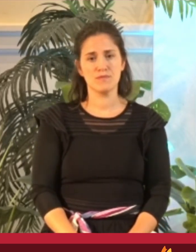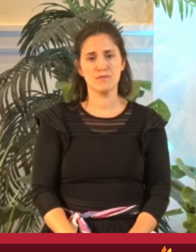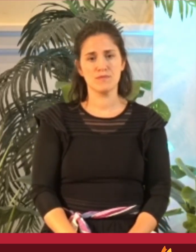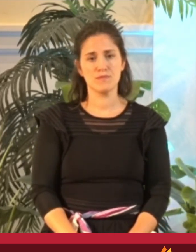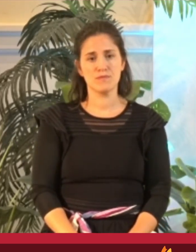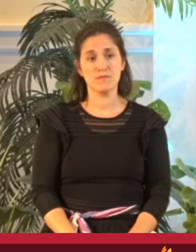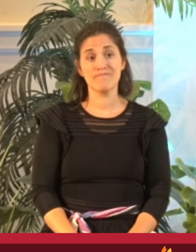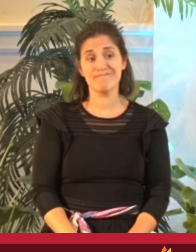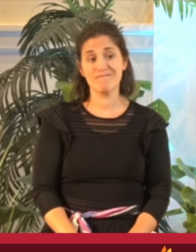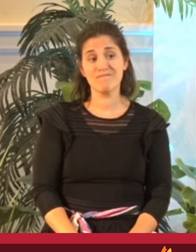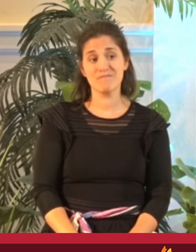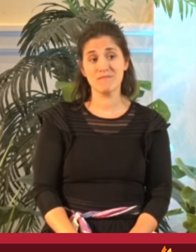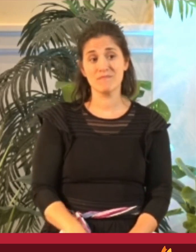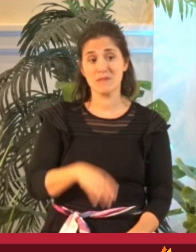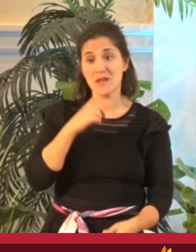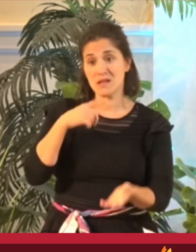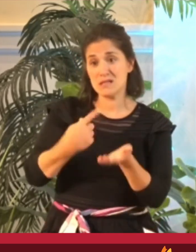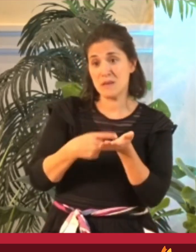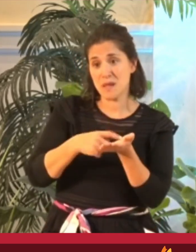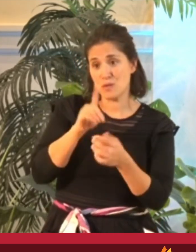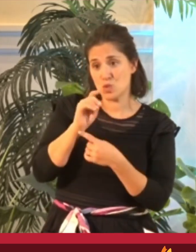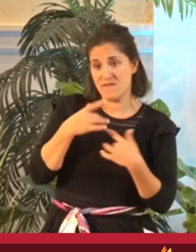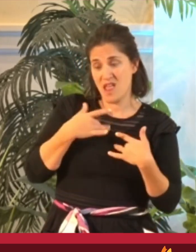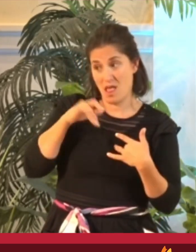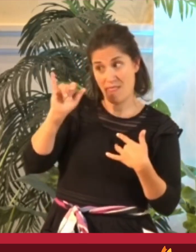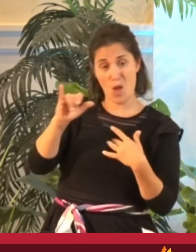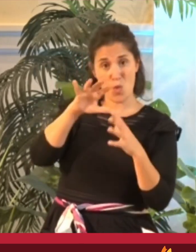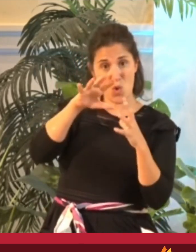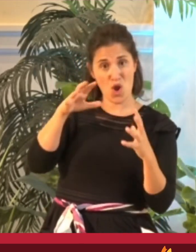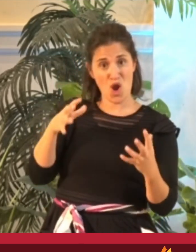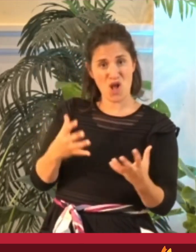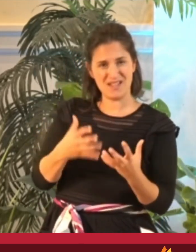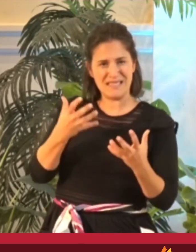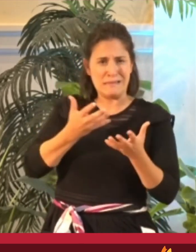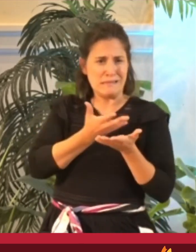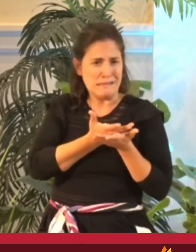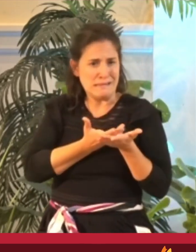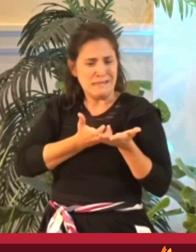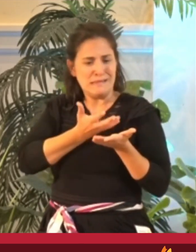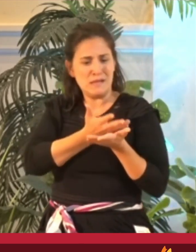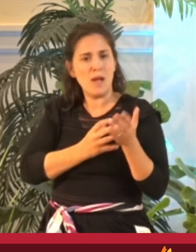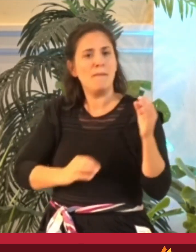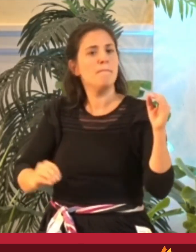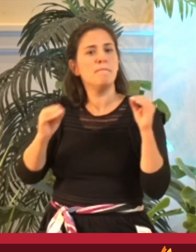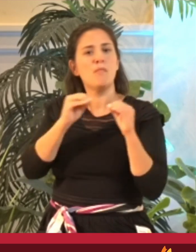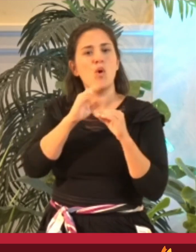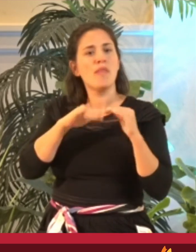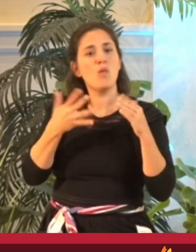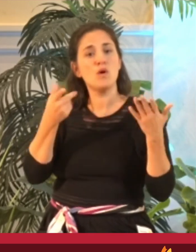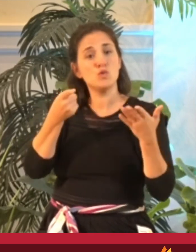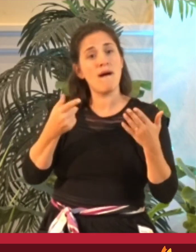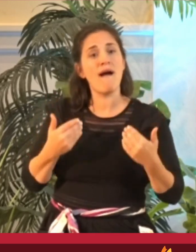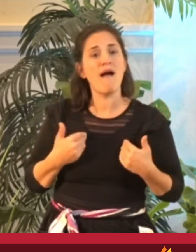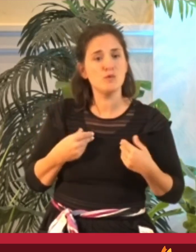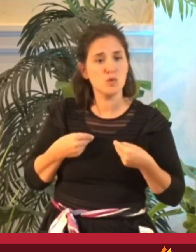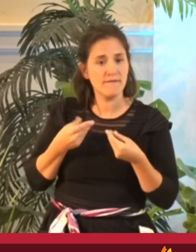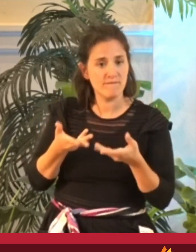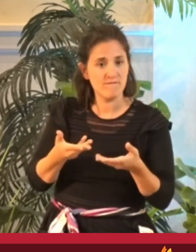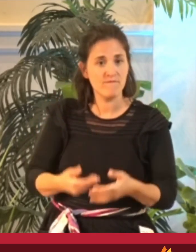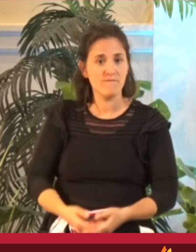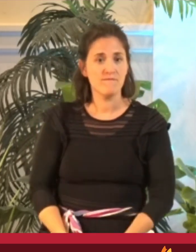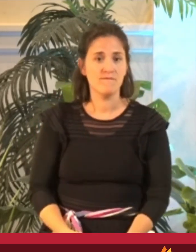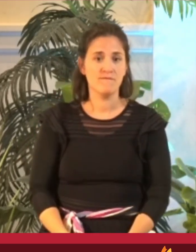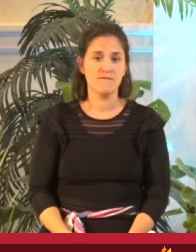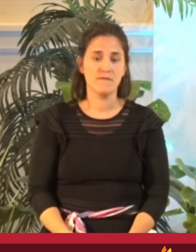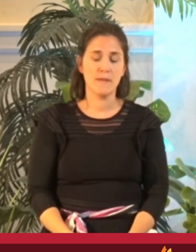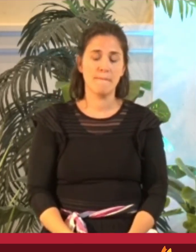Sometimes it feels like the world is asking more of us than we're capable of giving. Now, what I am